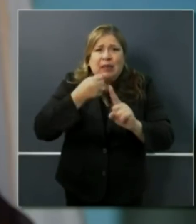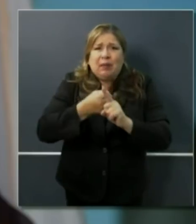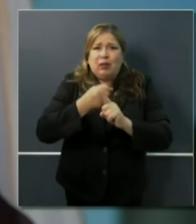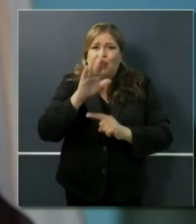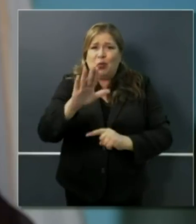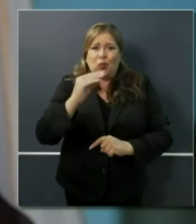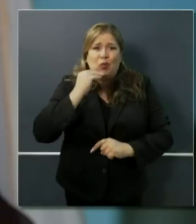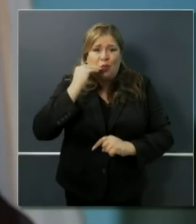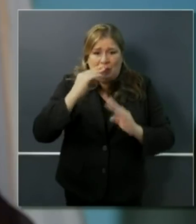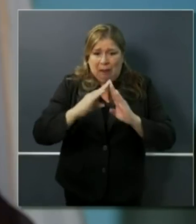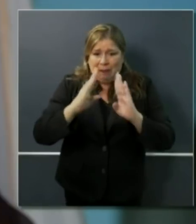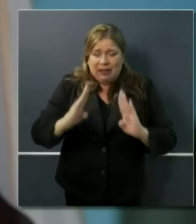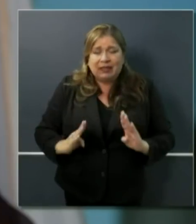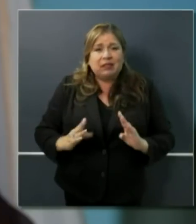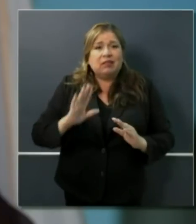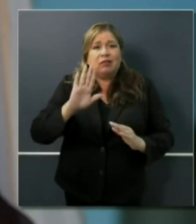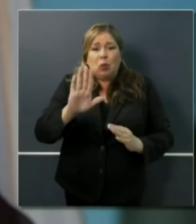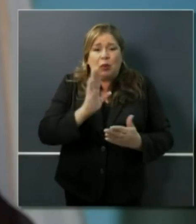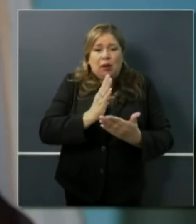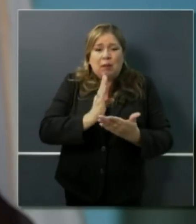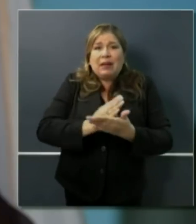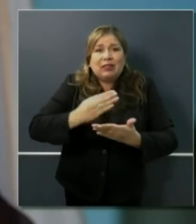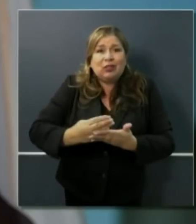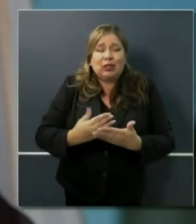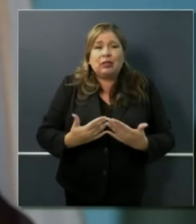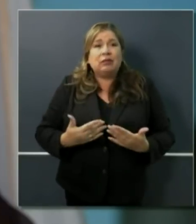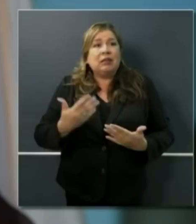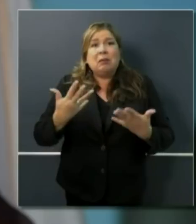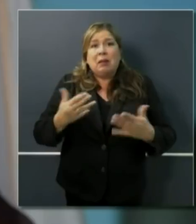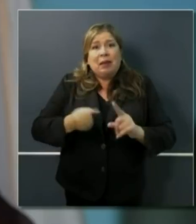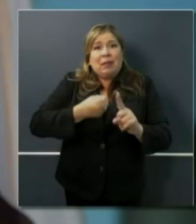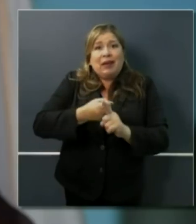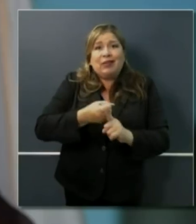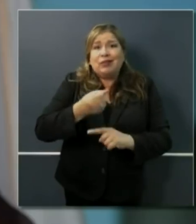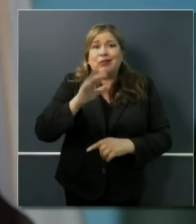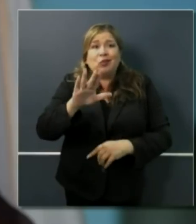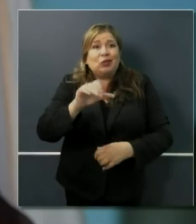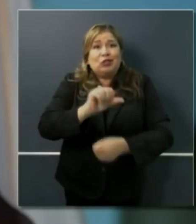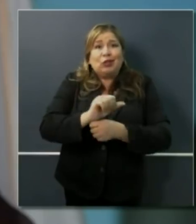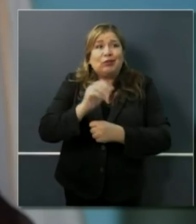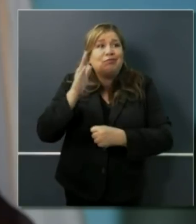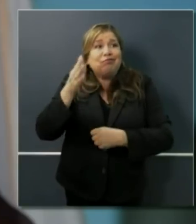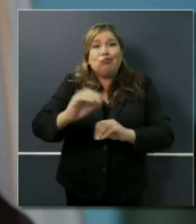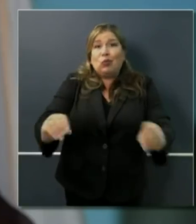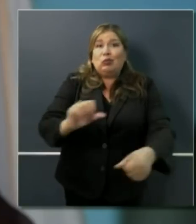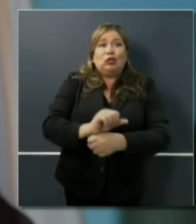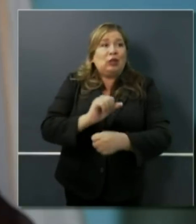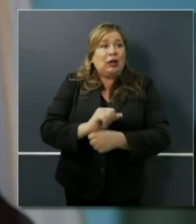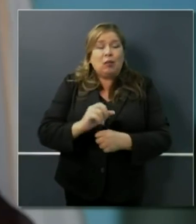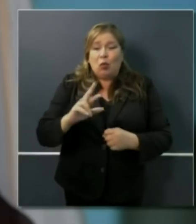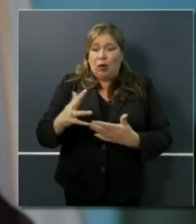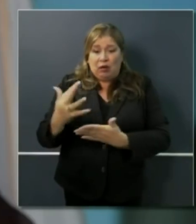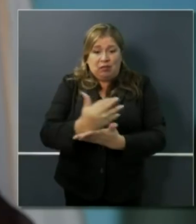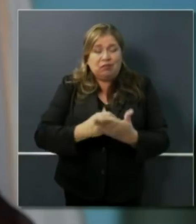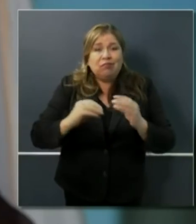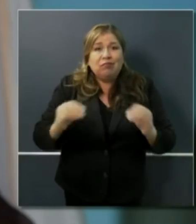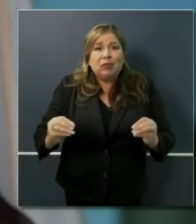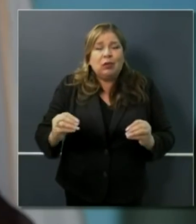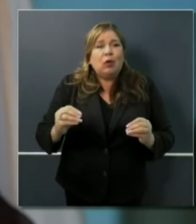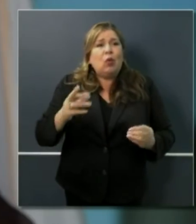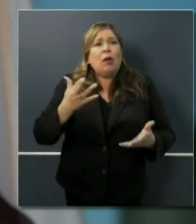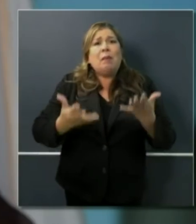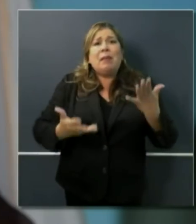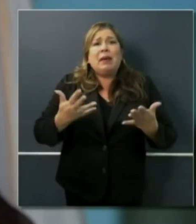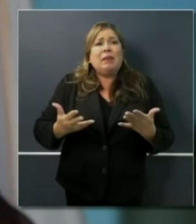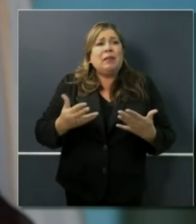personal prospects around your future. If you've just lost a job or you lost wages, or you're struggling with your dream, and that is